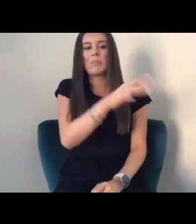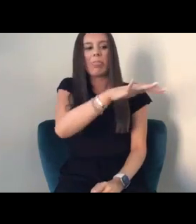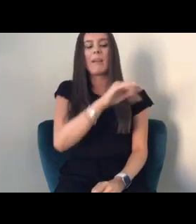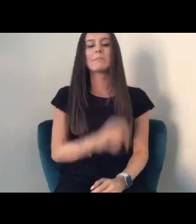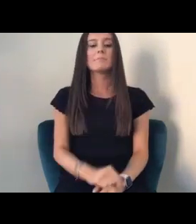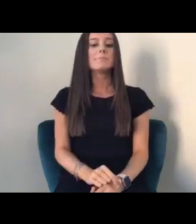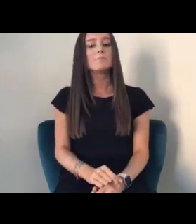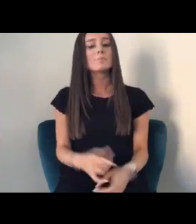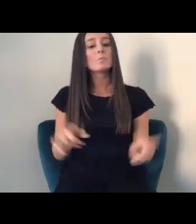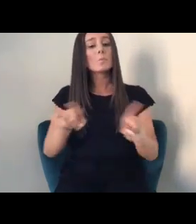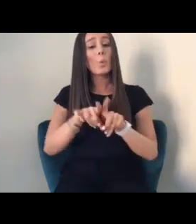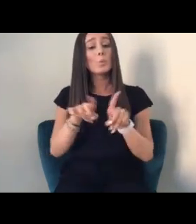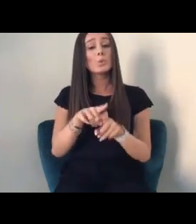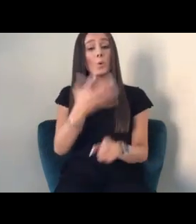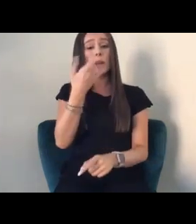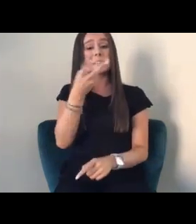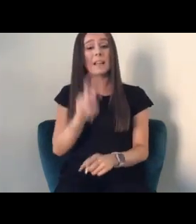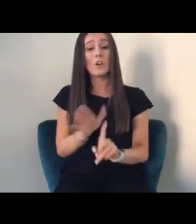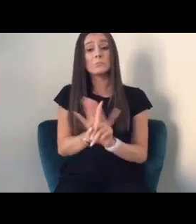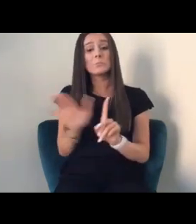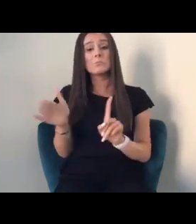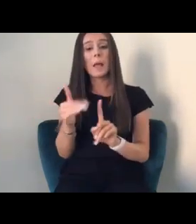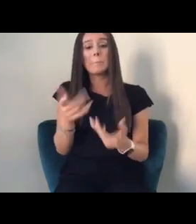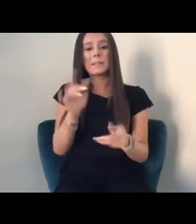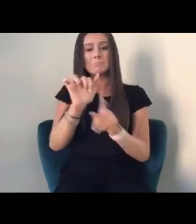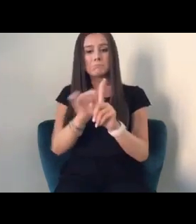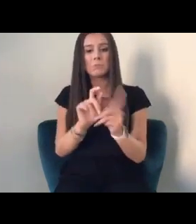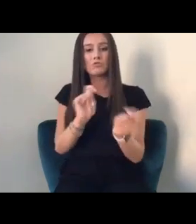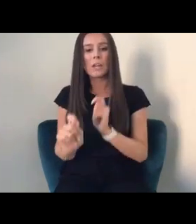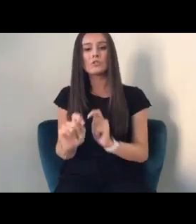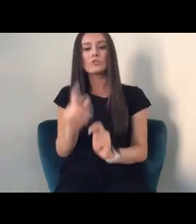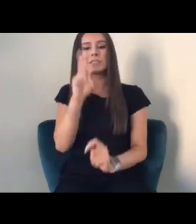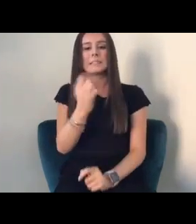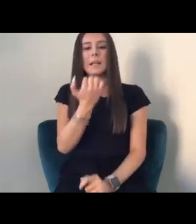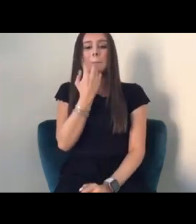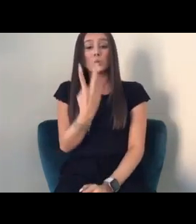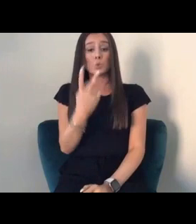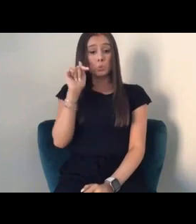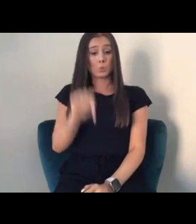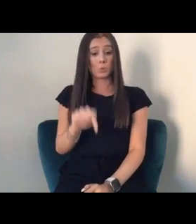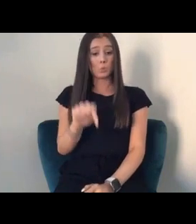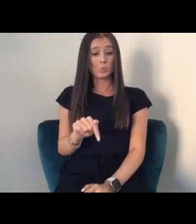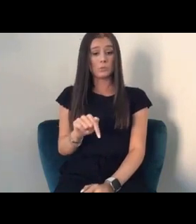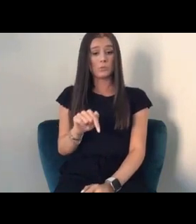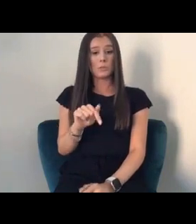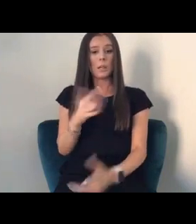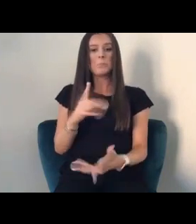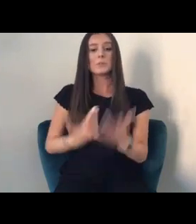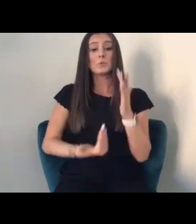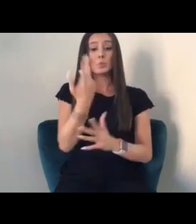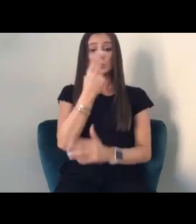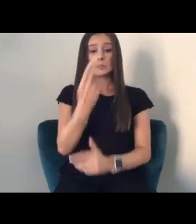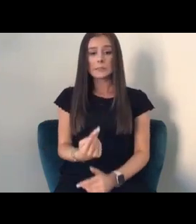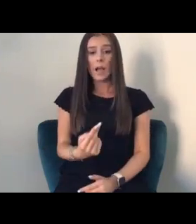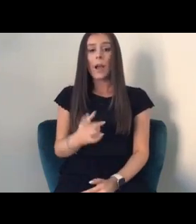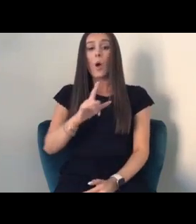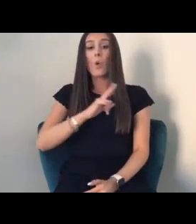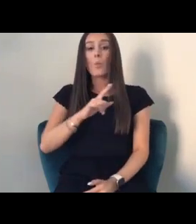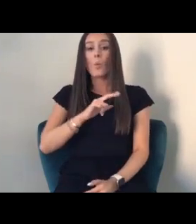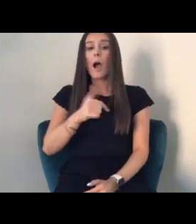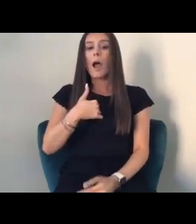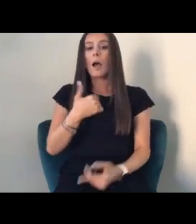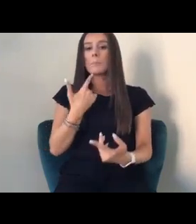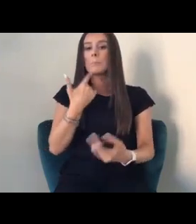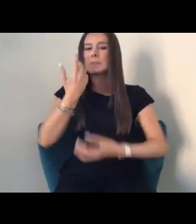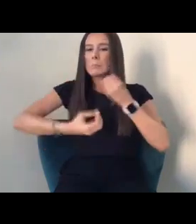the utility diversions in the area as shown by point 2. And due to the proposed changes described earlier to the Thong Lane